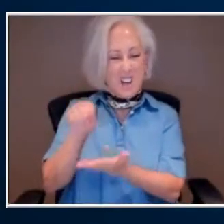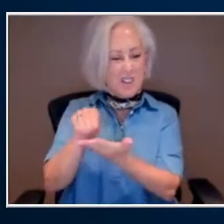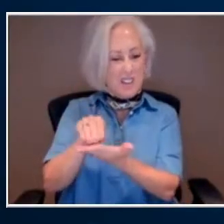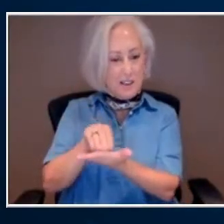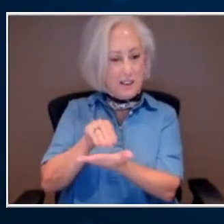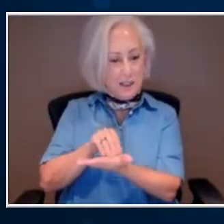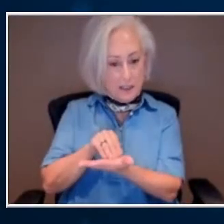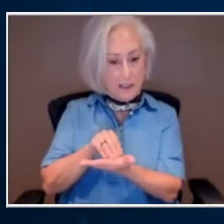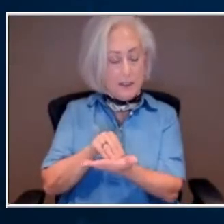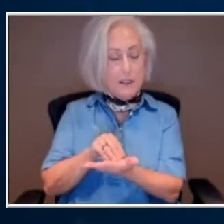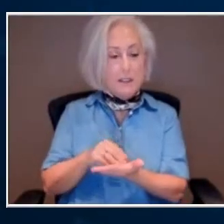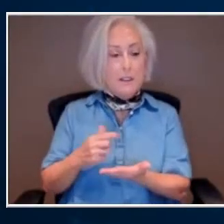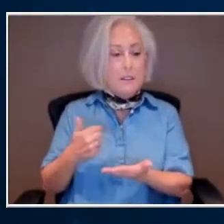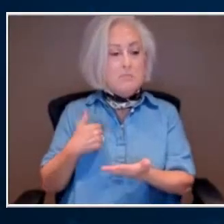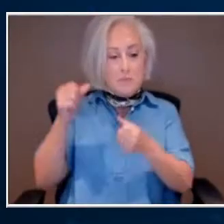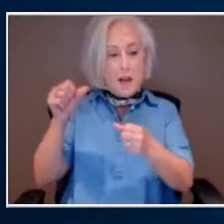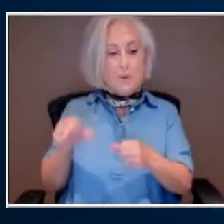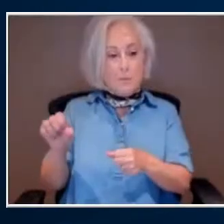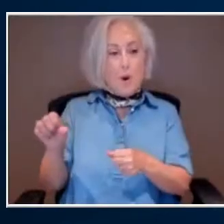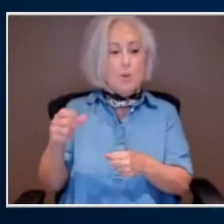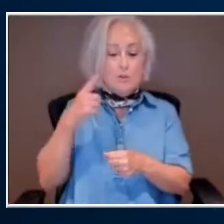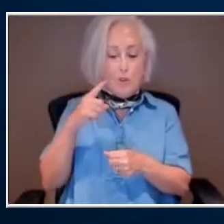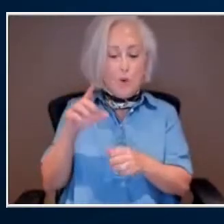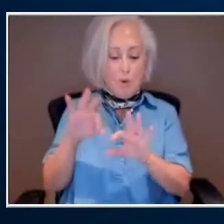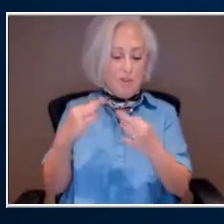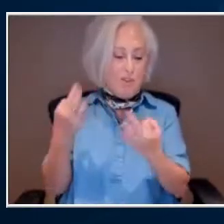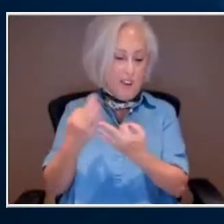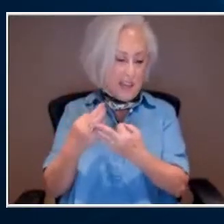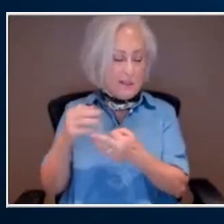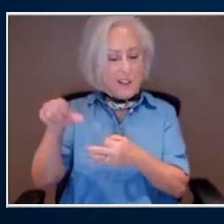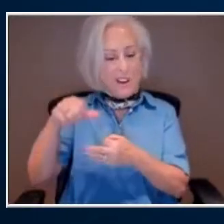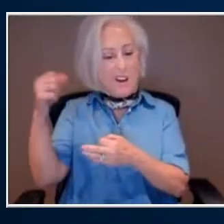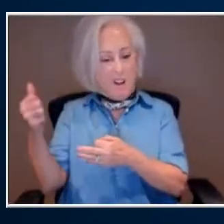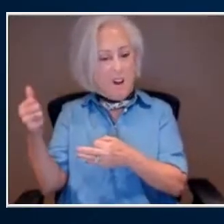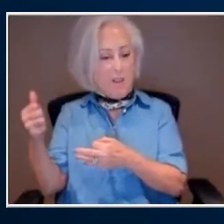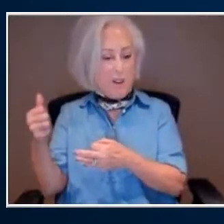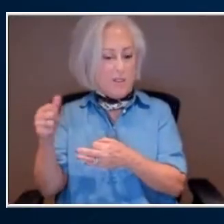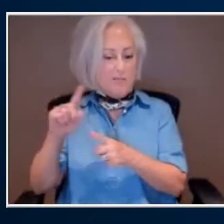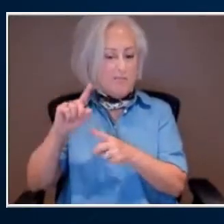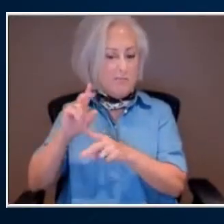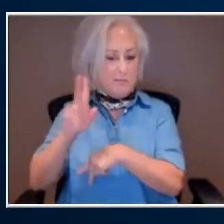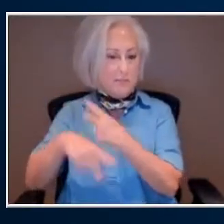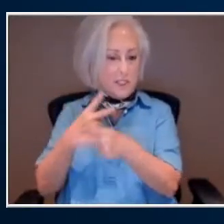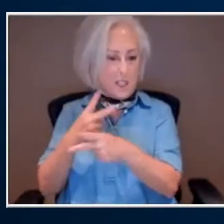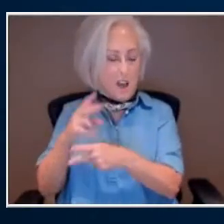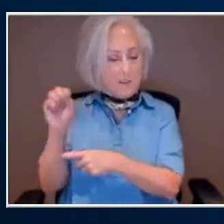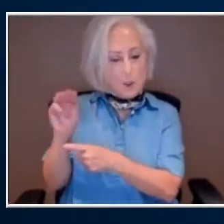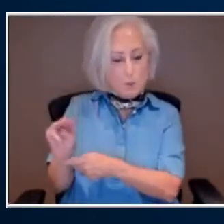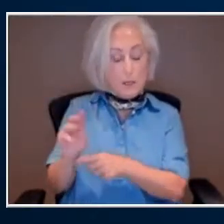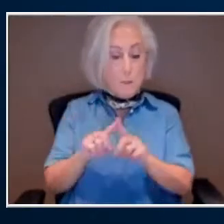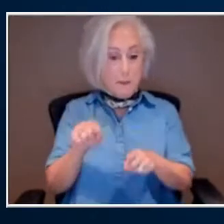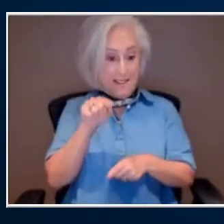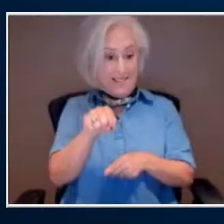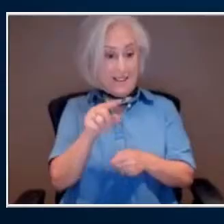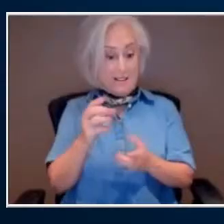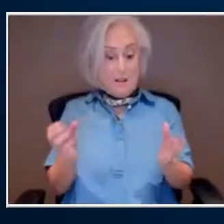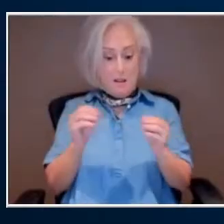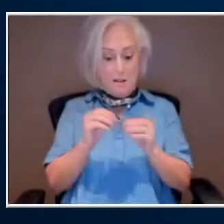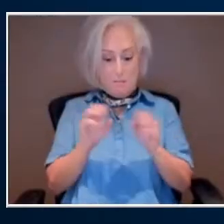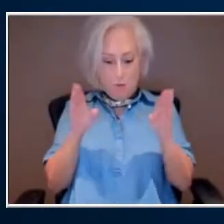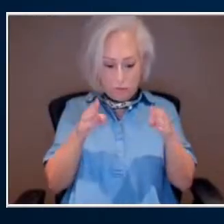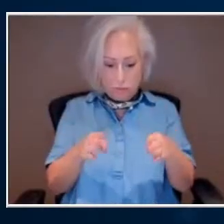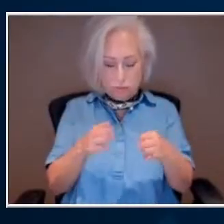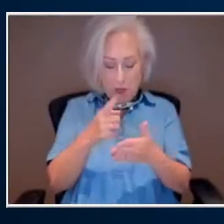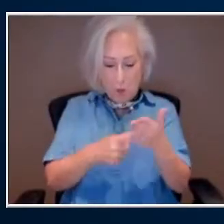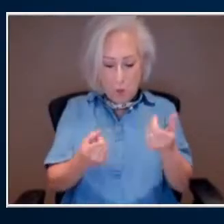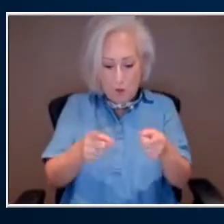my other social media pages for my family and friends just to keep updated, but this is more of just an inside look of what was going